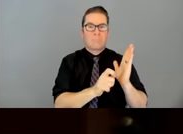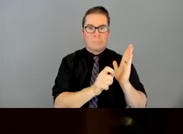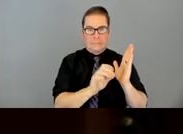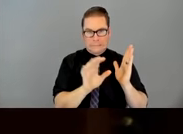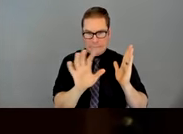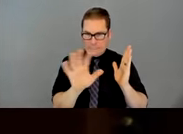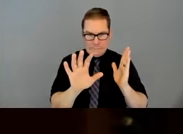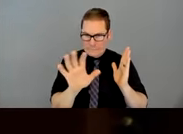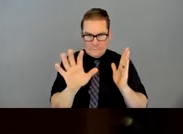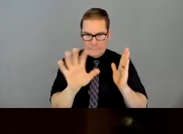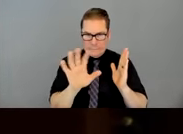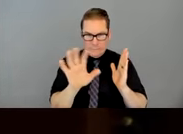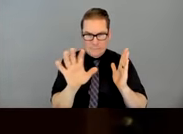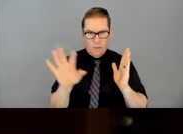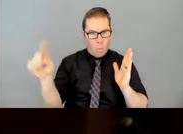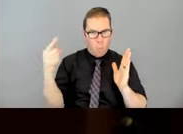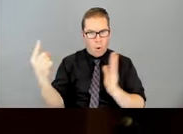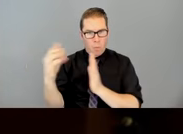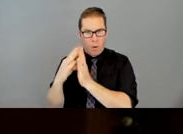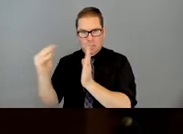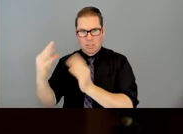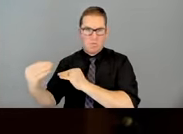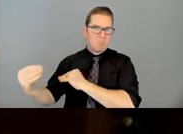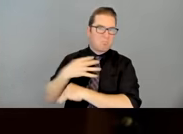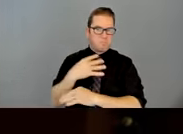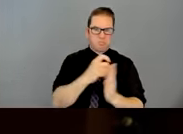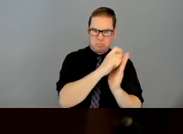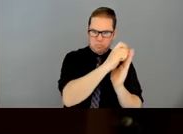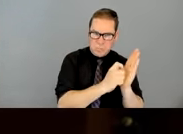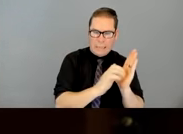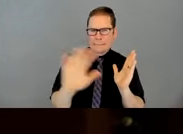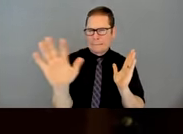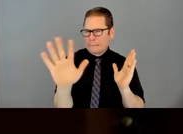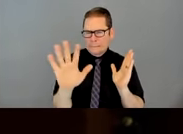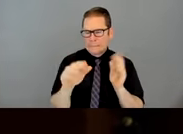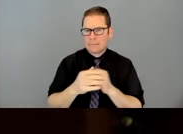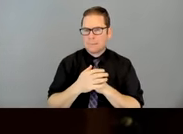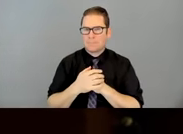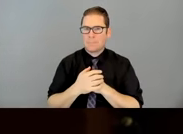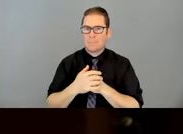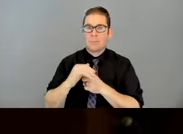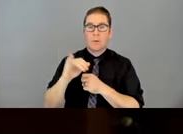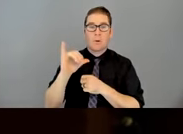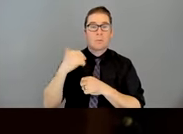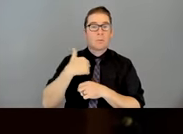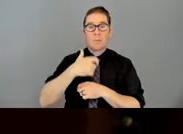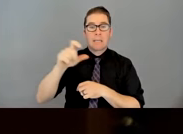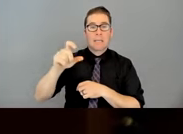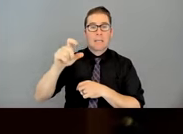our policy shouldn't be dictated through that. And our policy, we need to think about